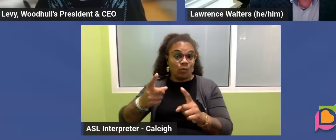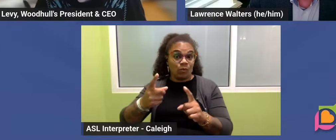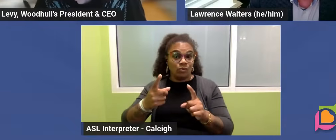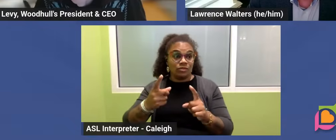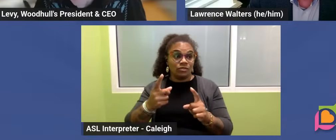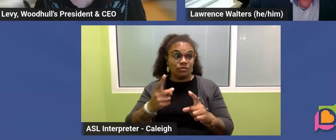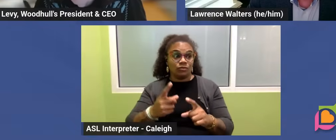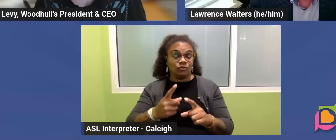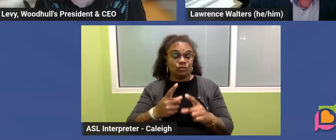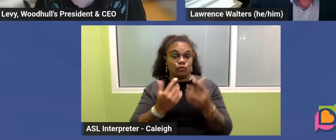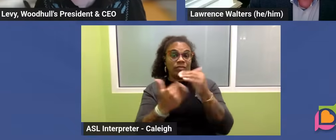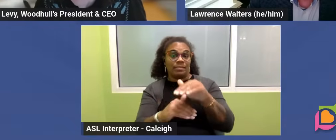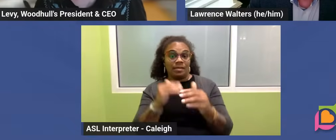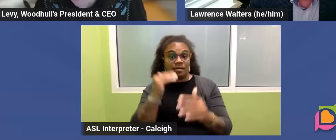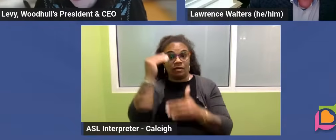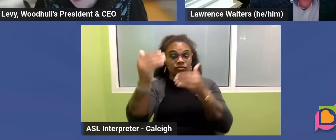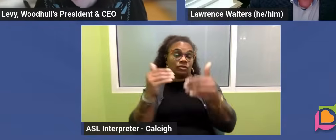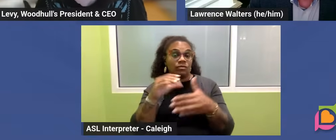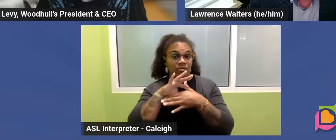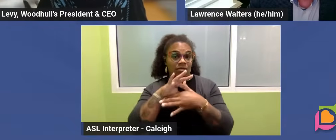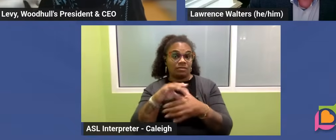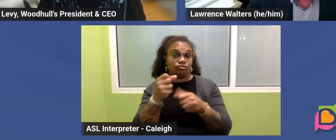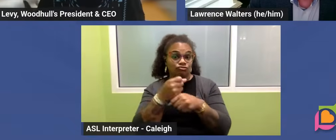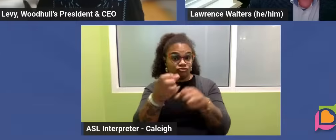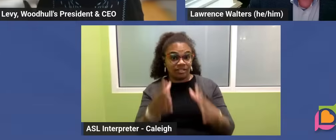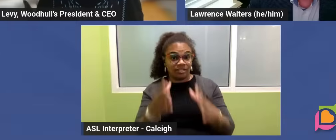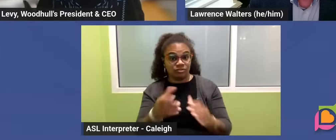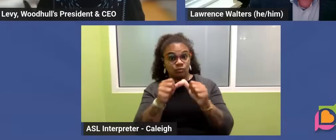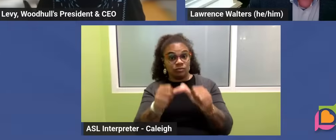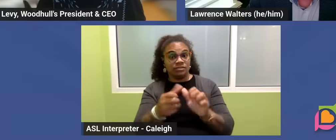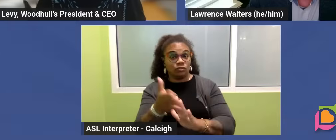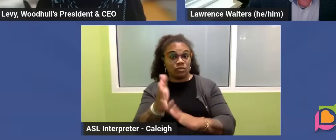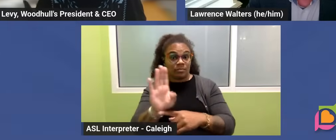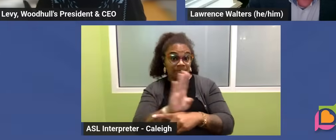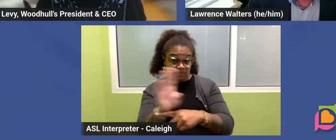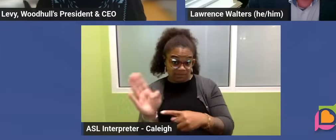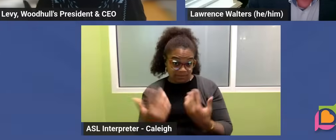adult content creators to continue in business.